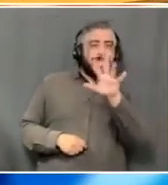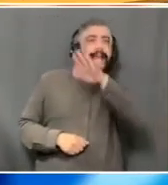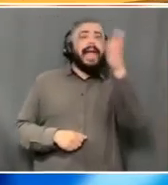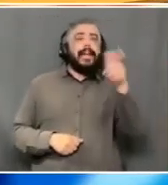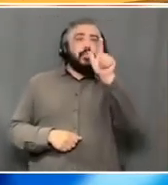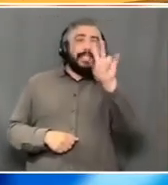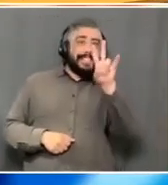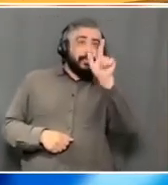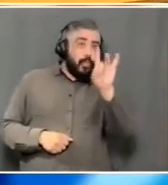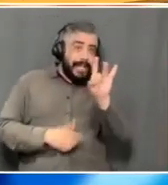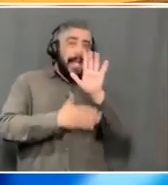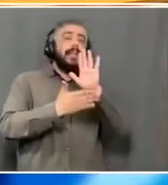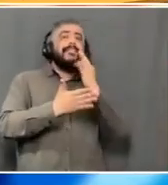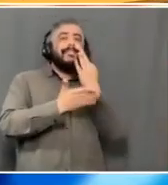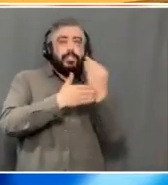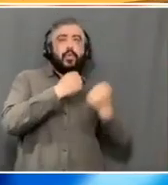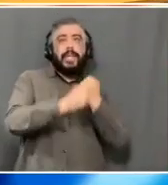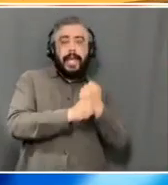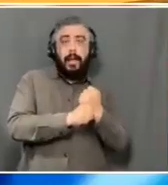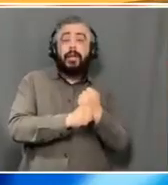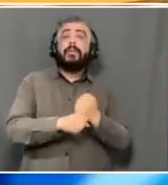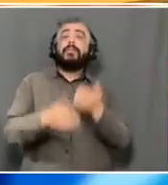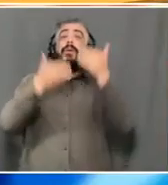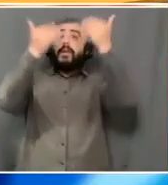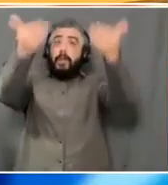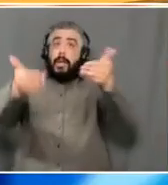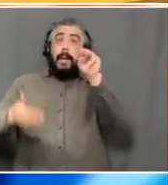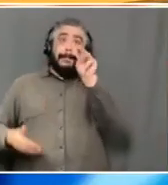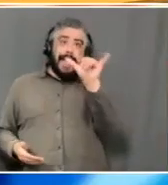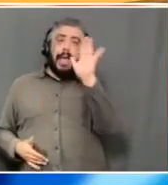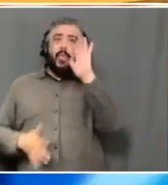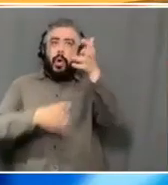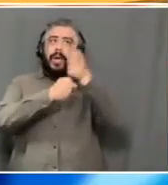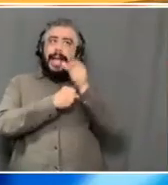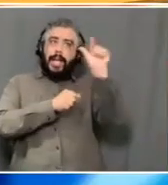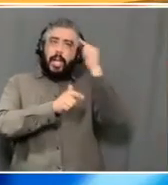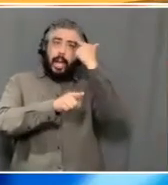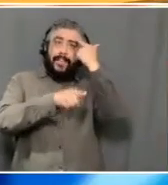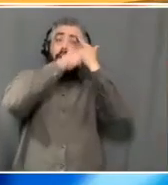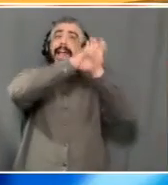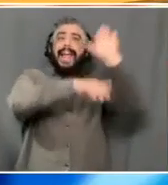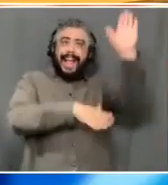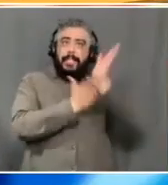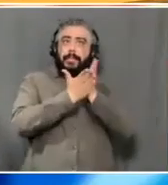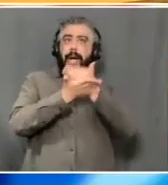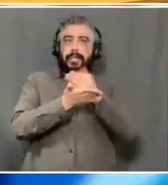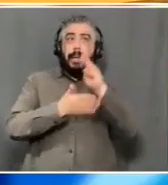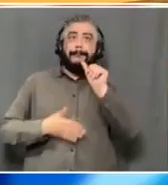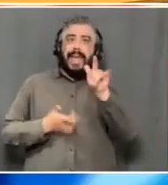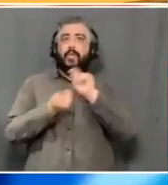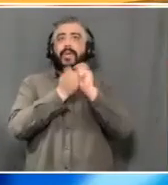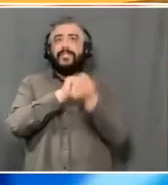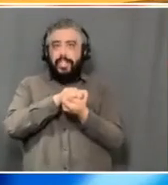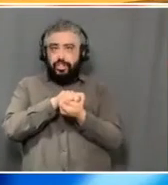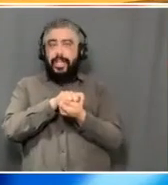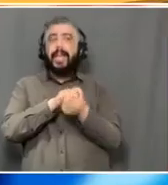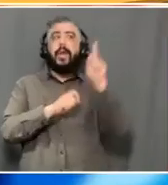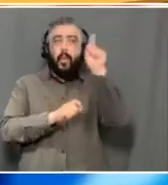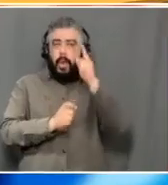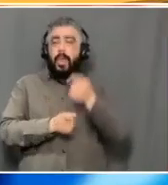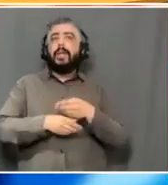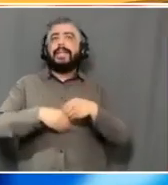fiscal year. In May, we'll receive the governor's budget, the May revision or May revise. That's going to provide some